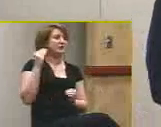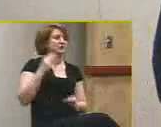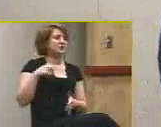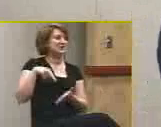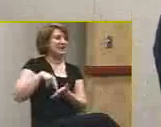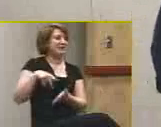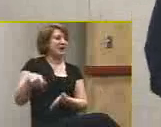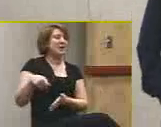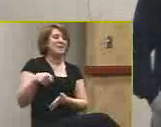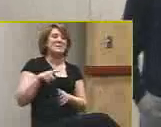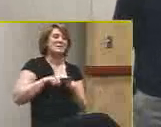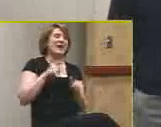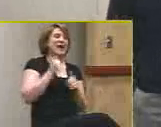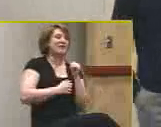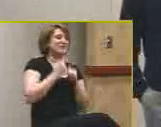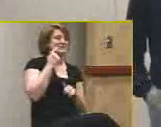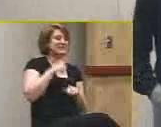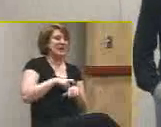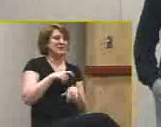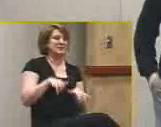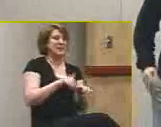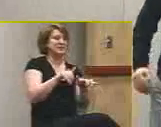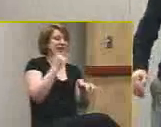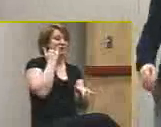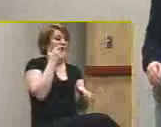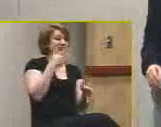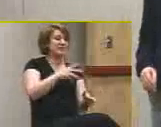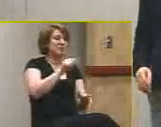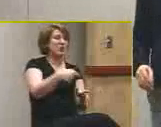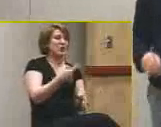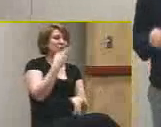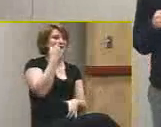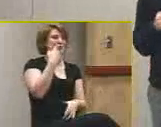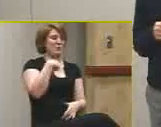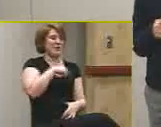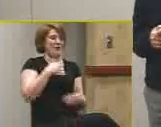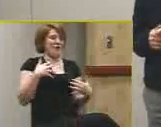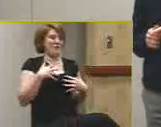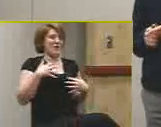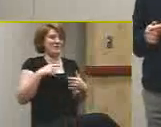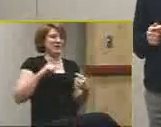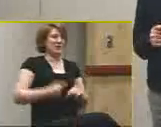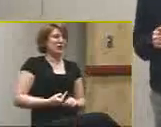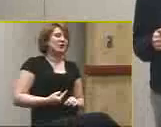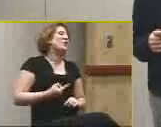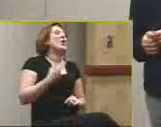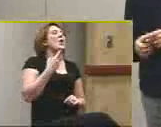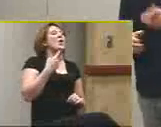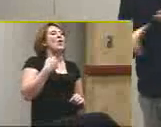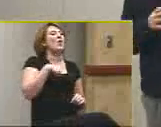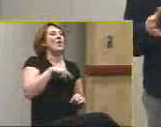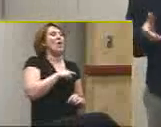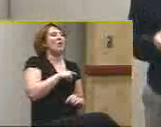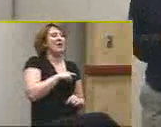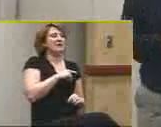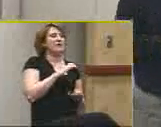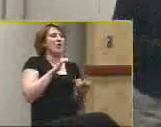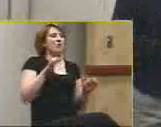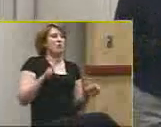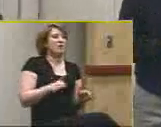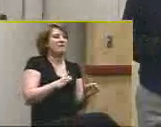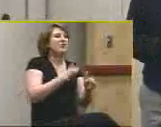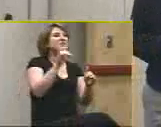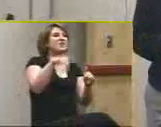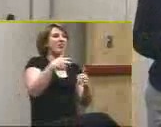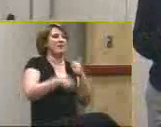every time he does that and we just leave him alone for fear of being hurt, we've reinforced the problem. And that's why this has gotten to the point